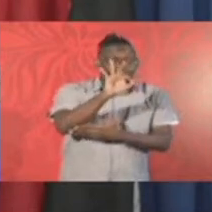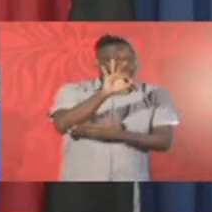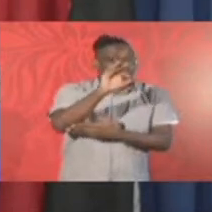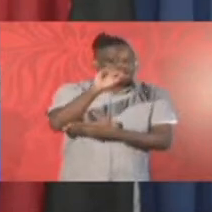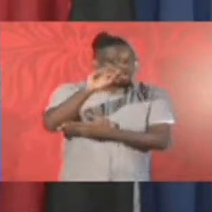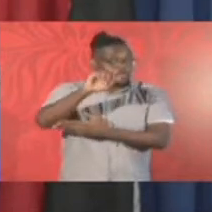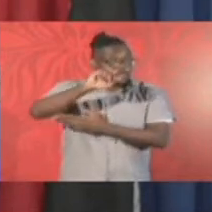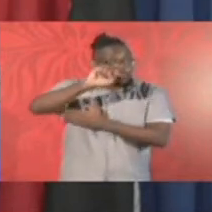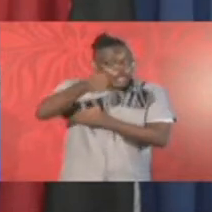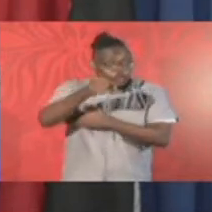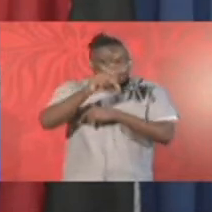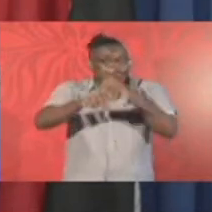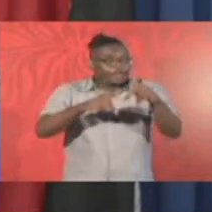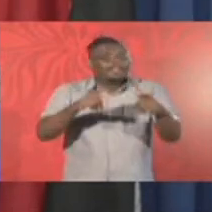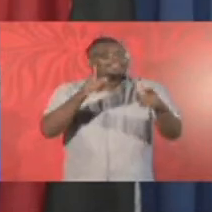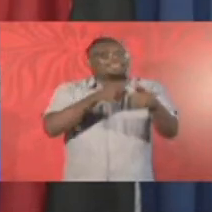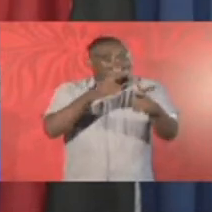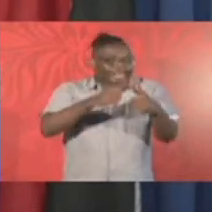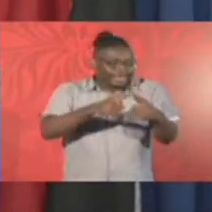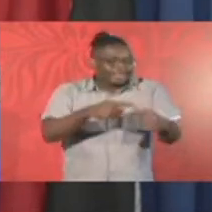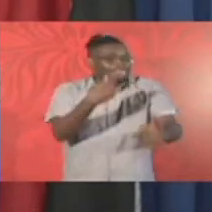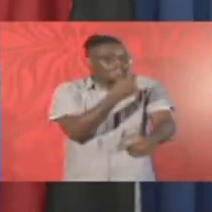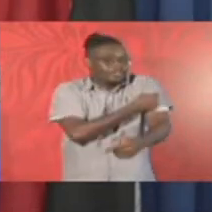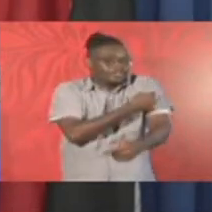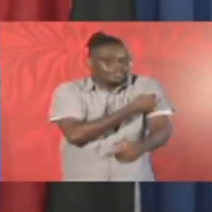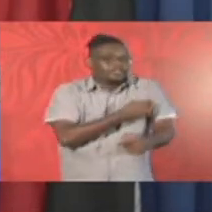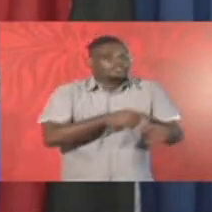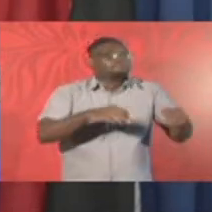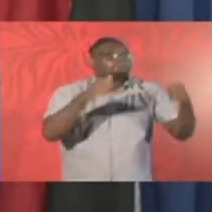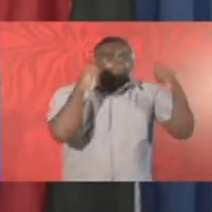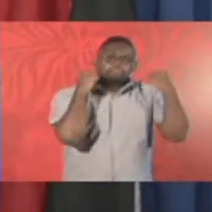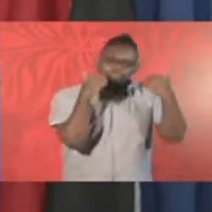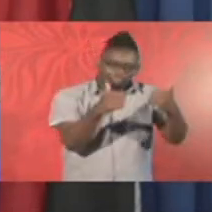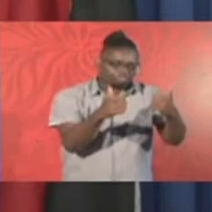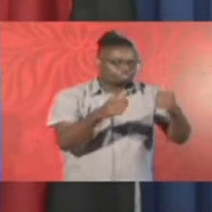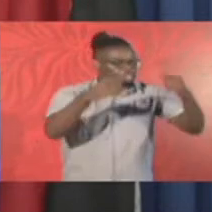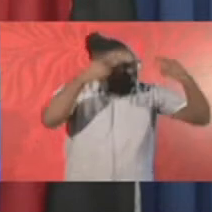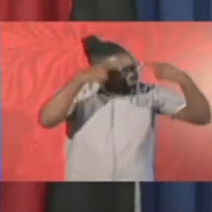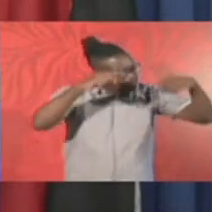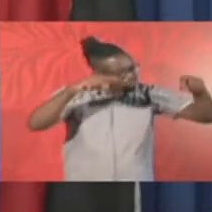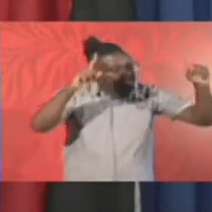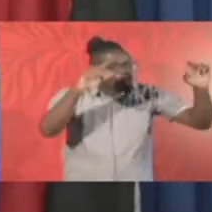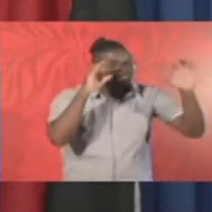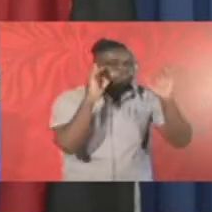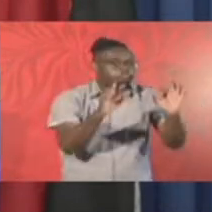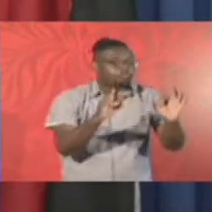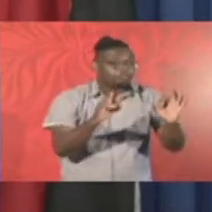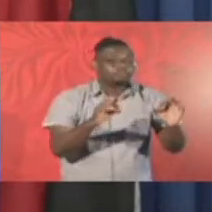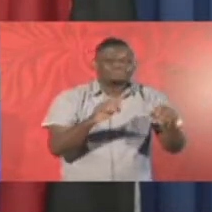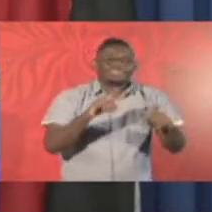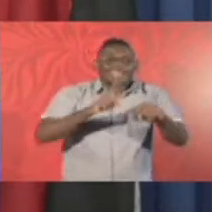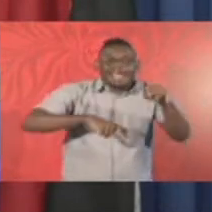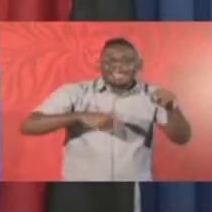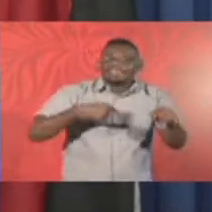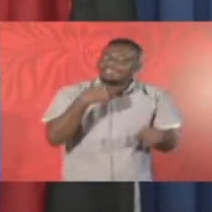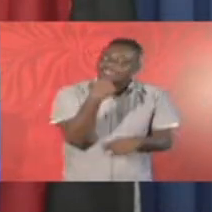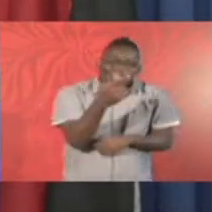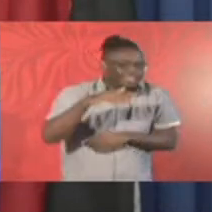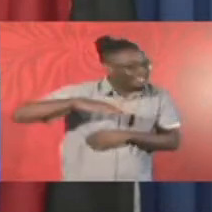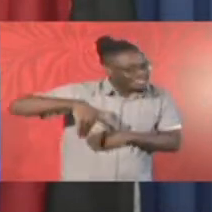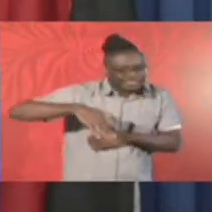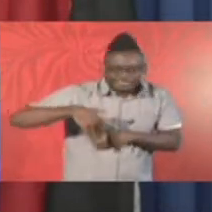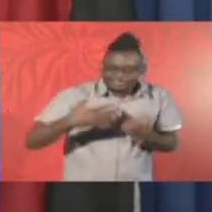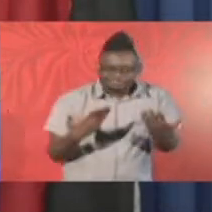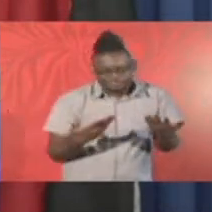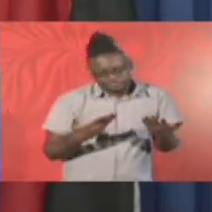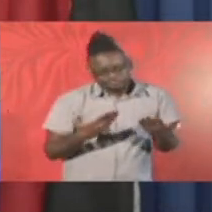clinically useful, as it can be given what we know of the virus and its behavior and